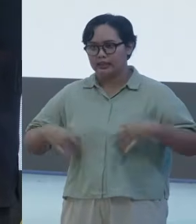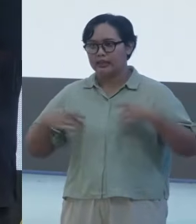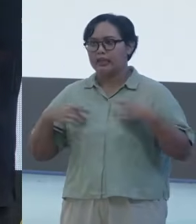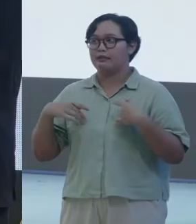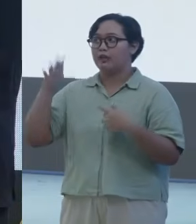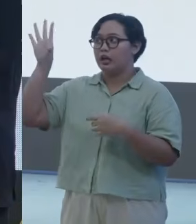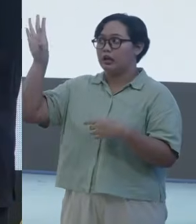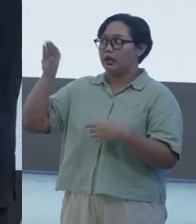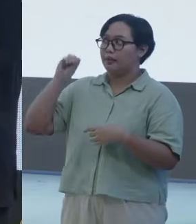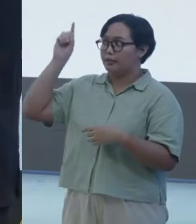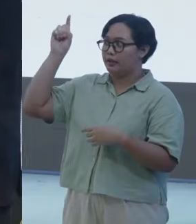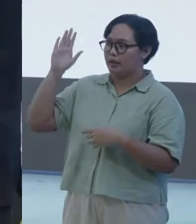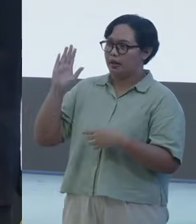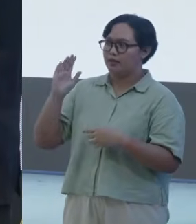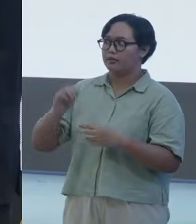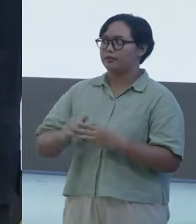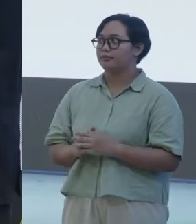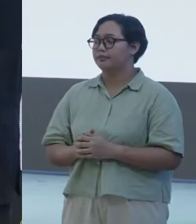No?